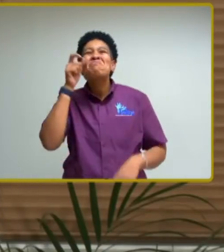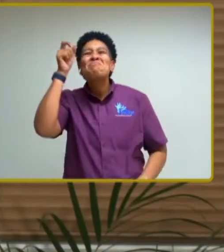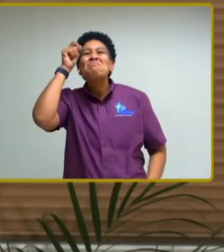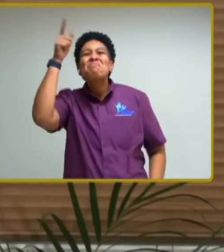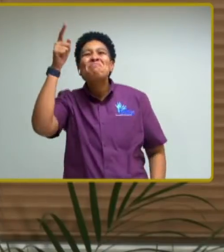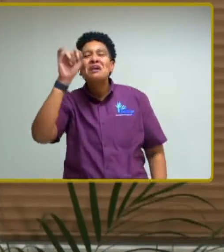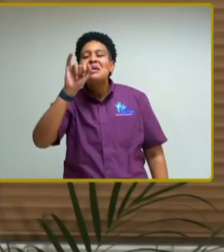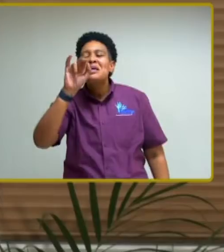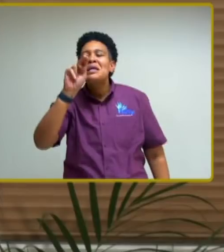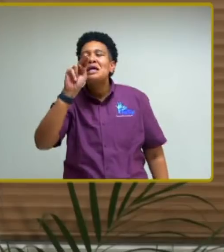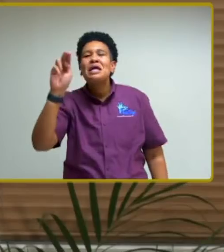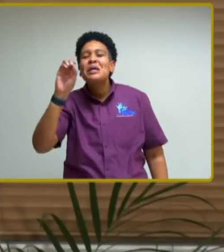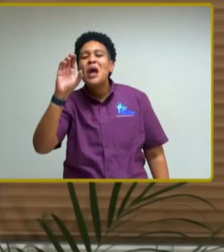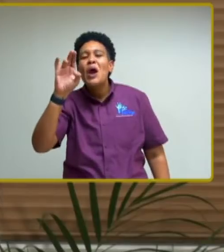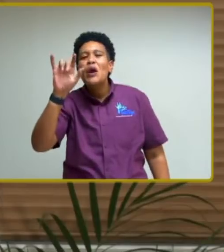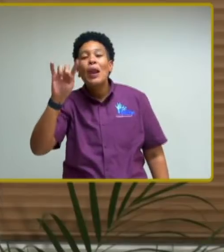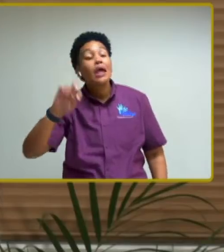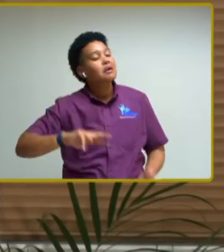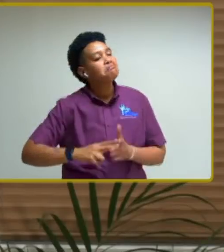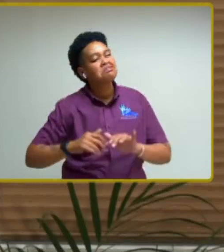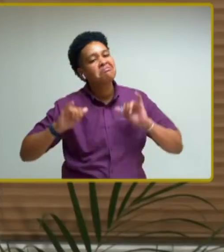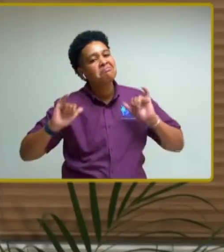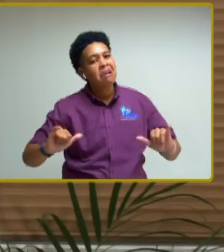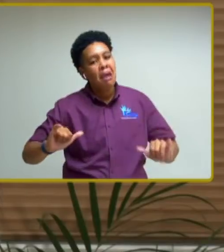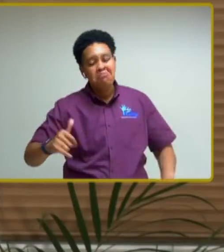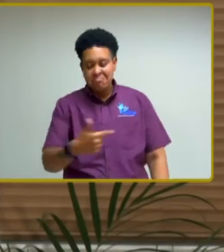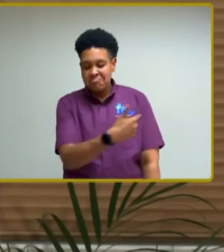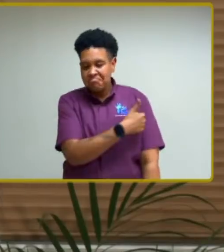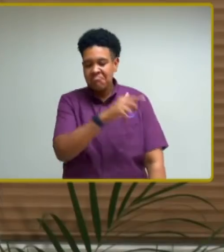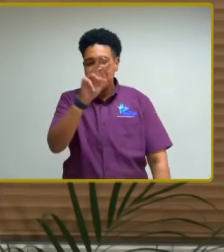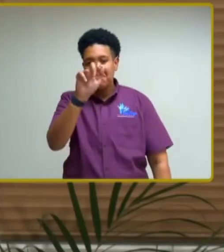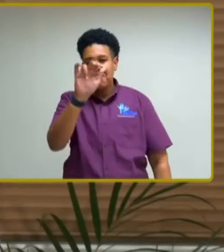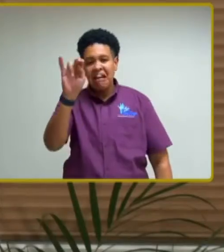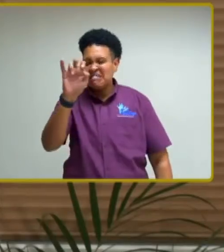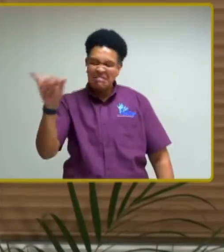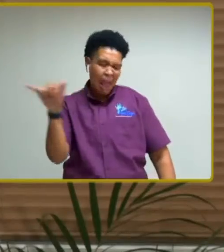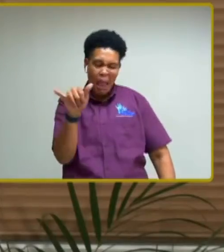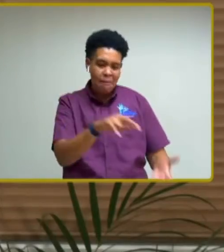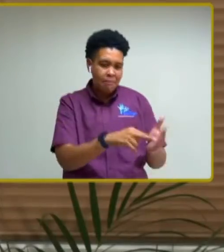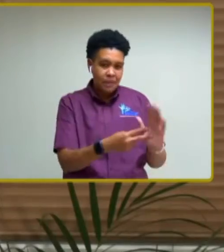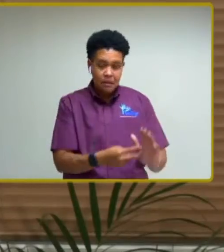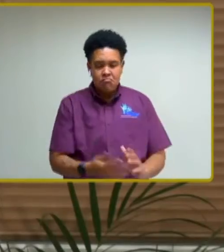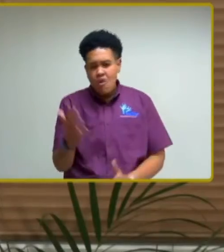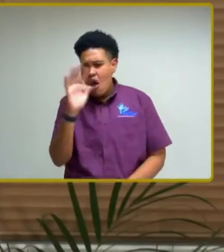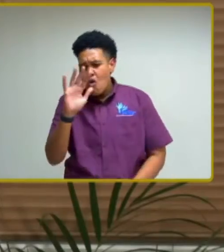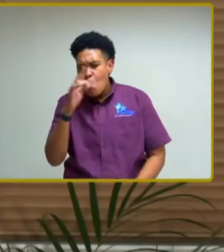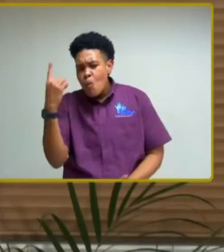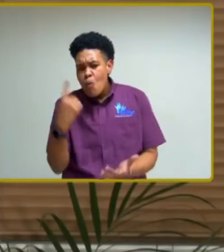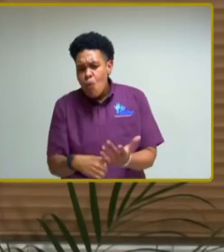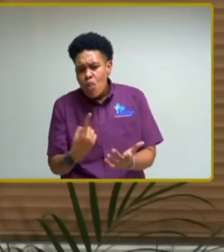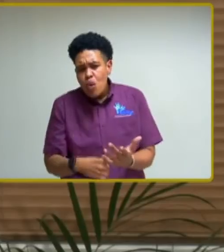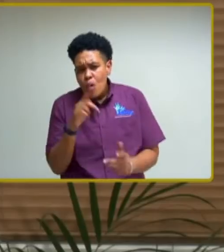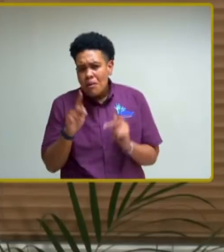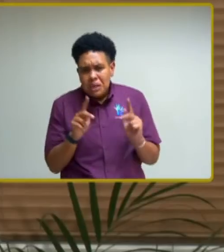vaccinate about 1,000 persons approximately. So that's the